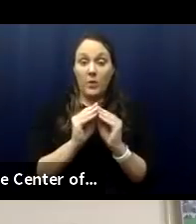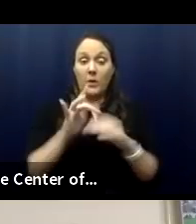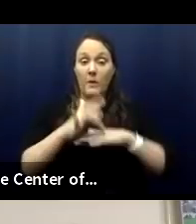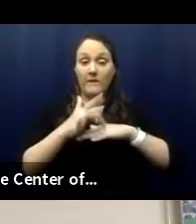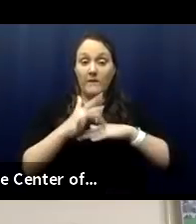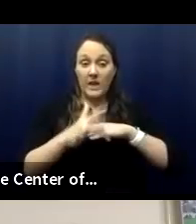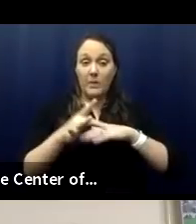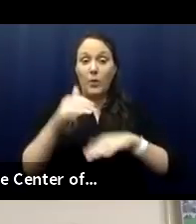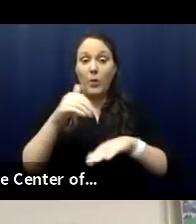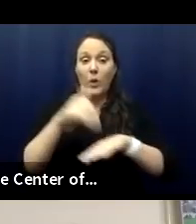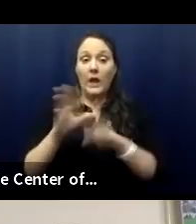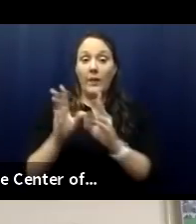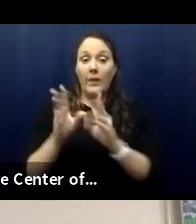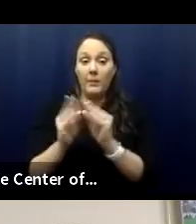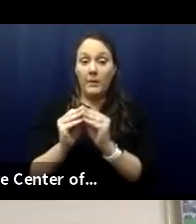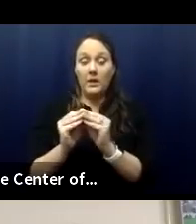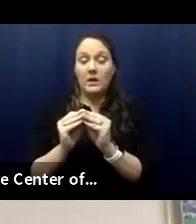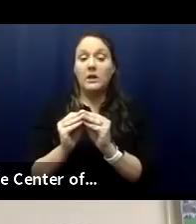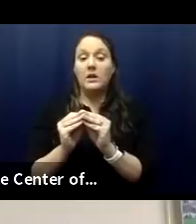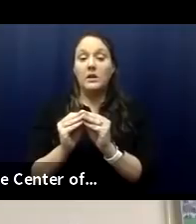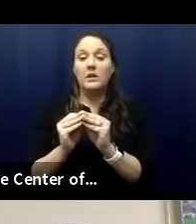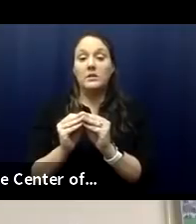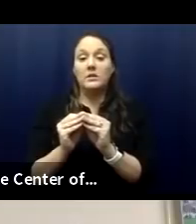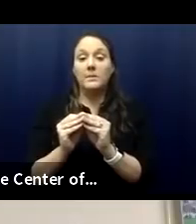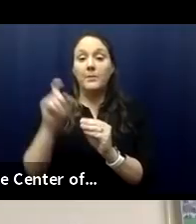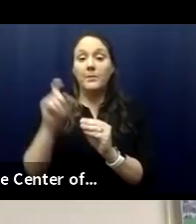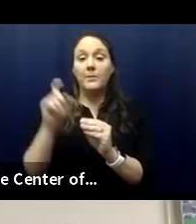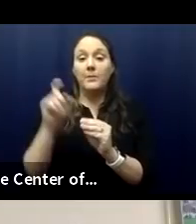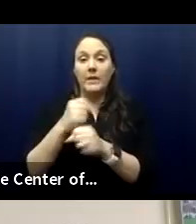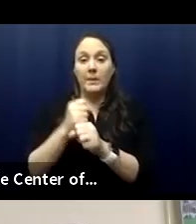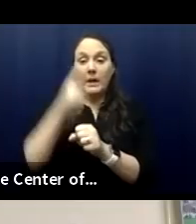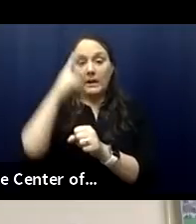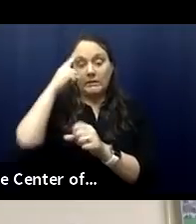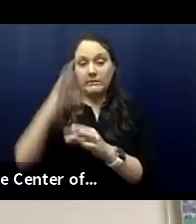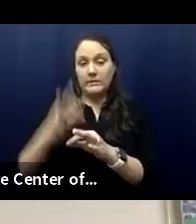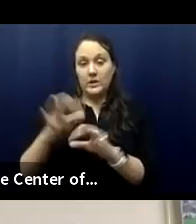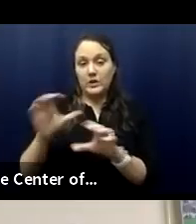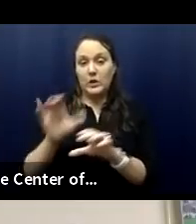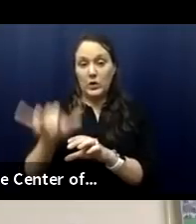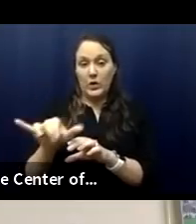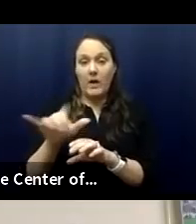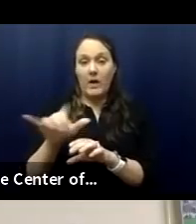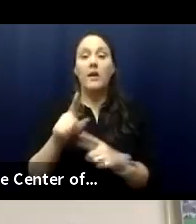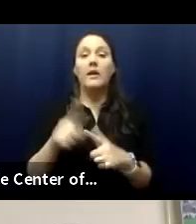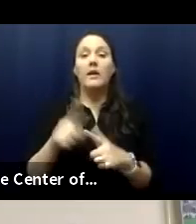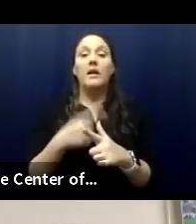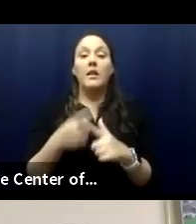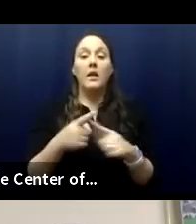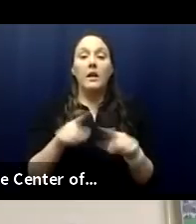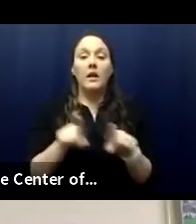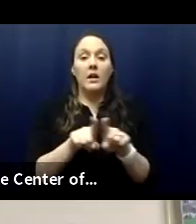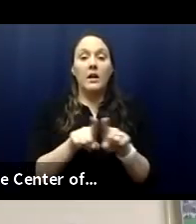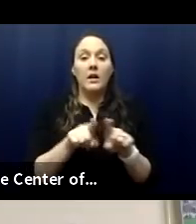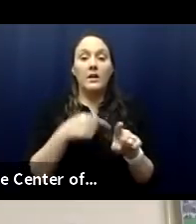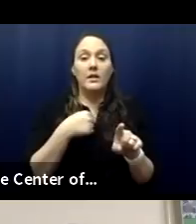meetings, we have to make that decision to do that. And then I'm looking at Catherine